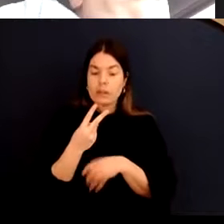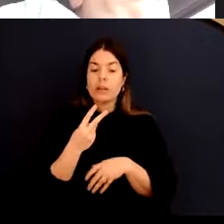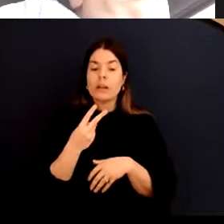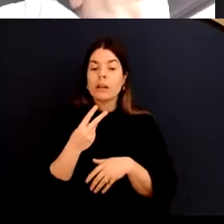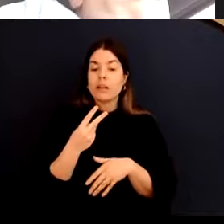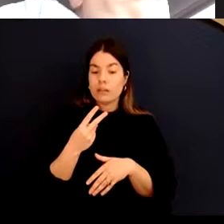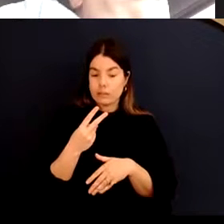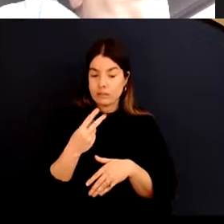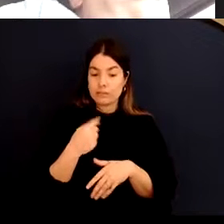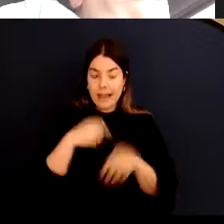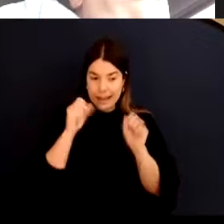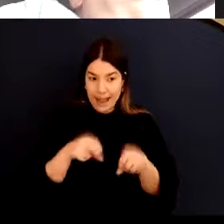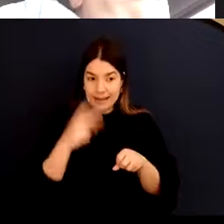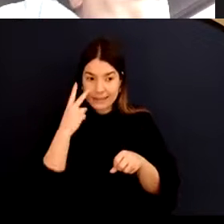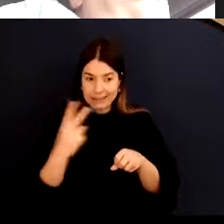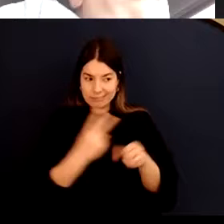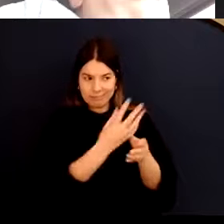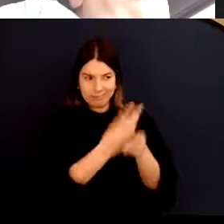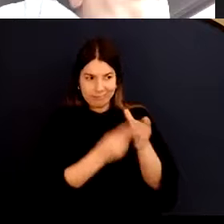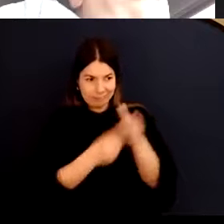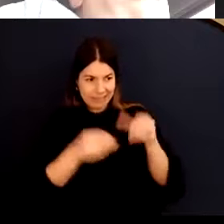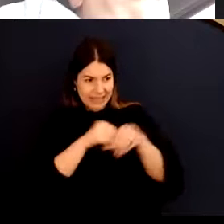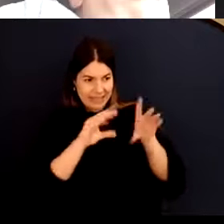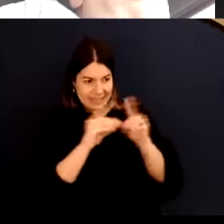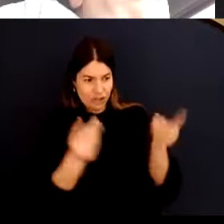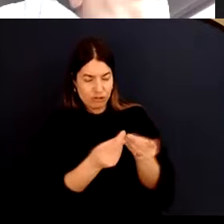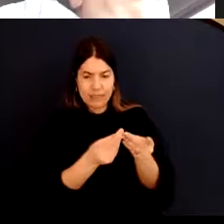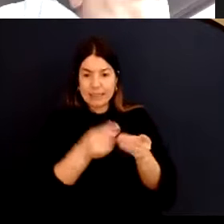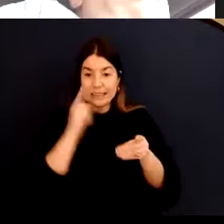the deficiencies in the district, the decisions that were being